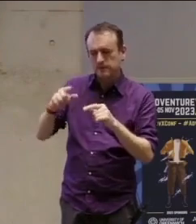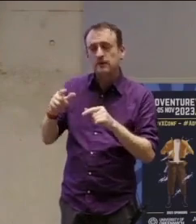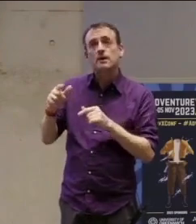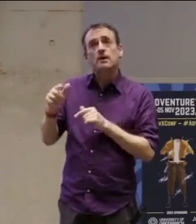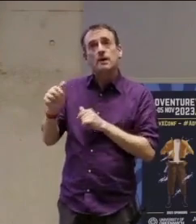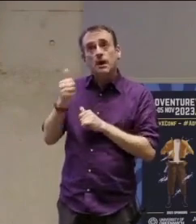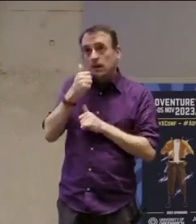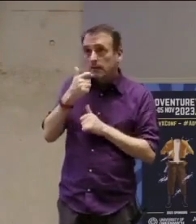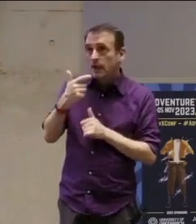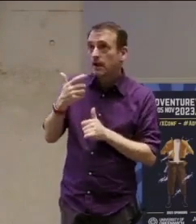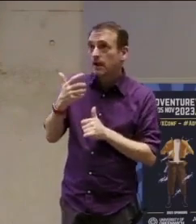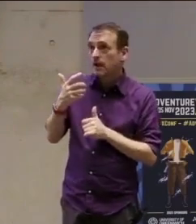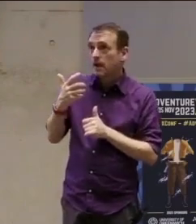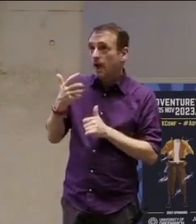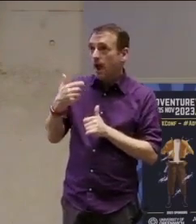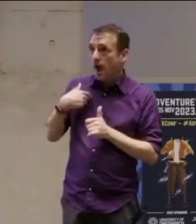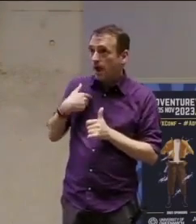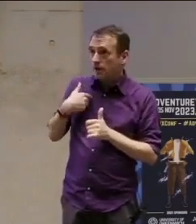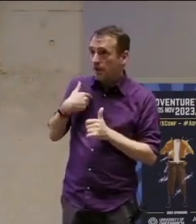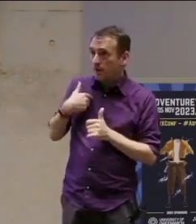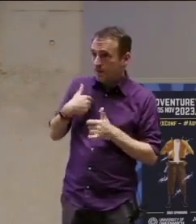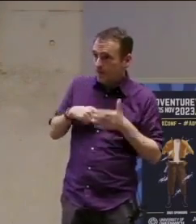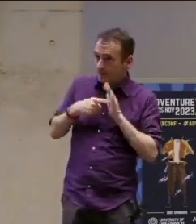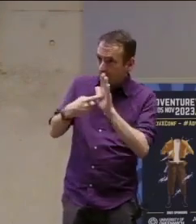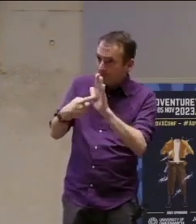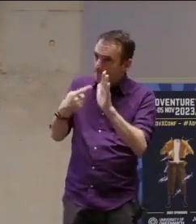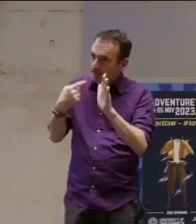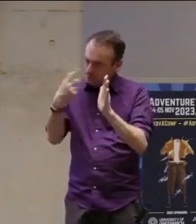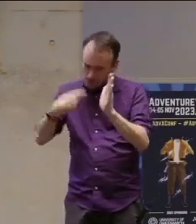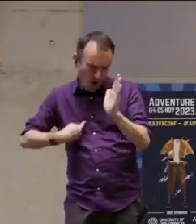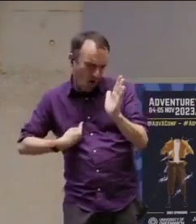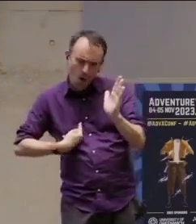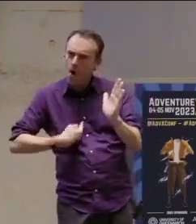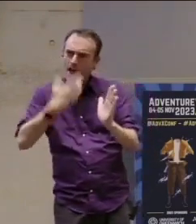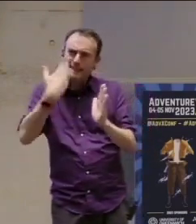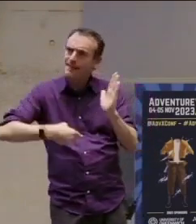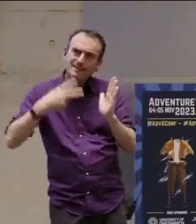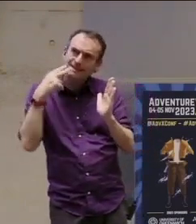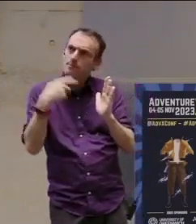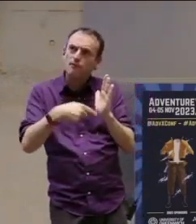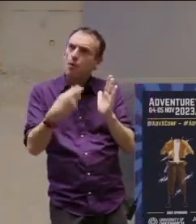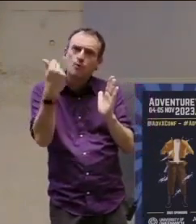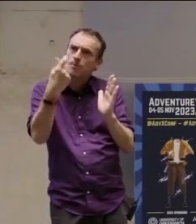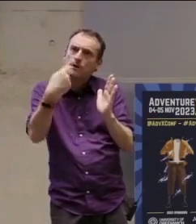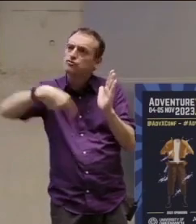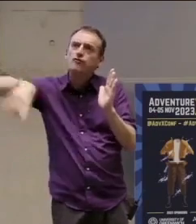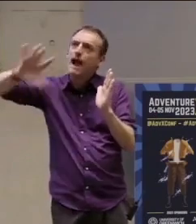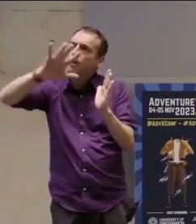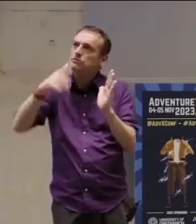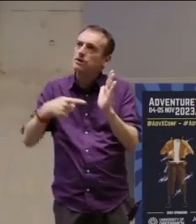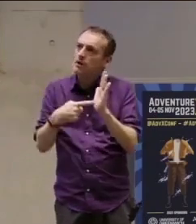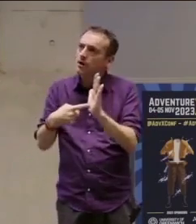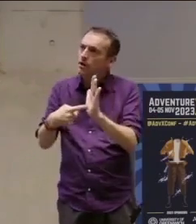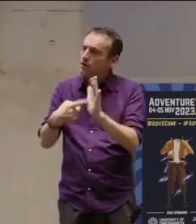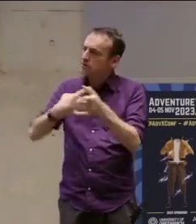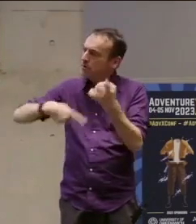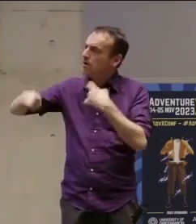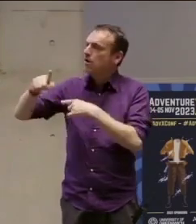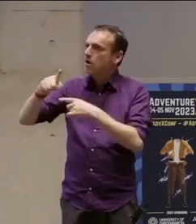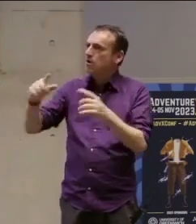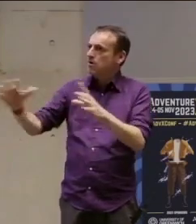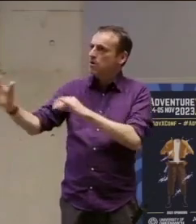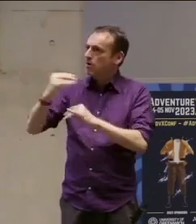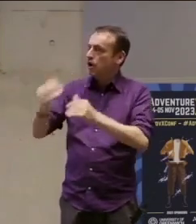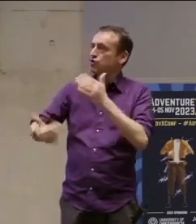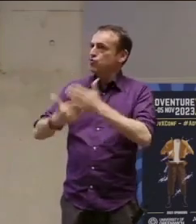the premise that it's just like, I don't get to see much stuff like this. So yeah, I'll say that. But yeah. Thank you. Ooh, we got one. Can